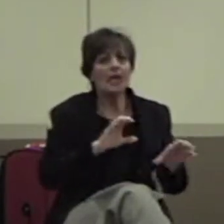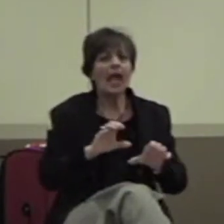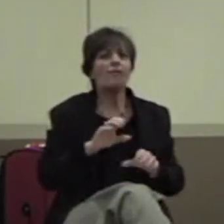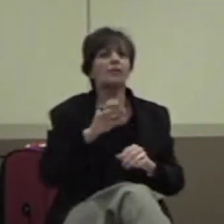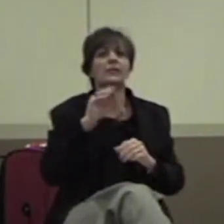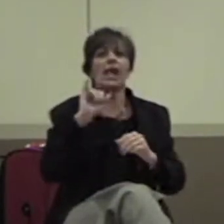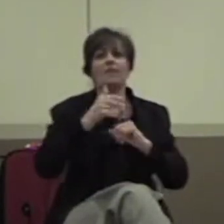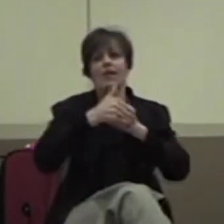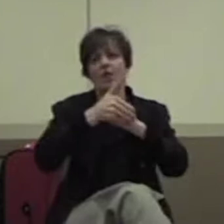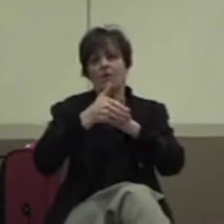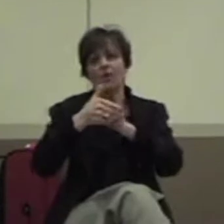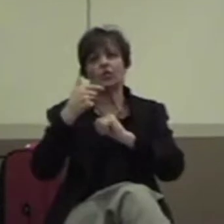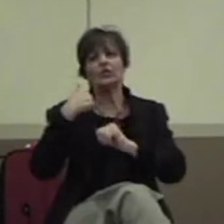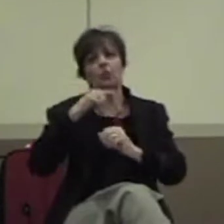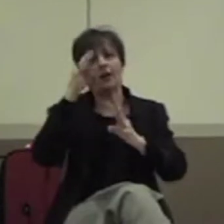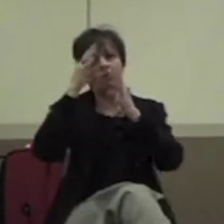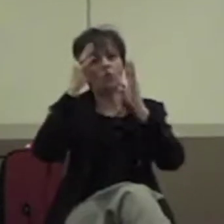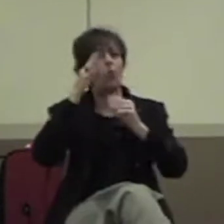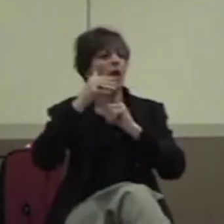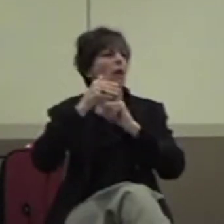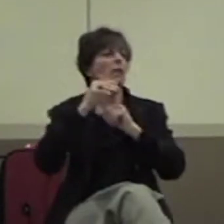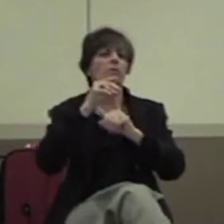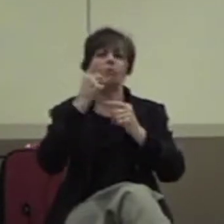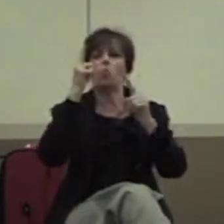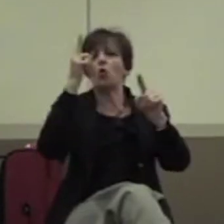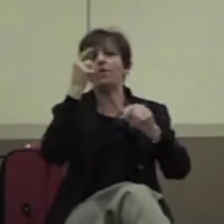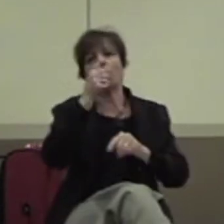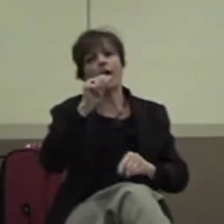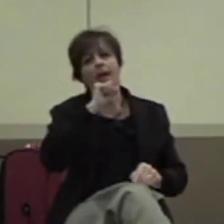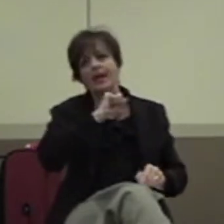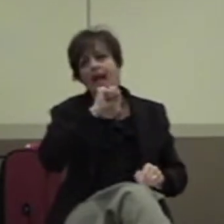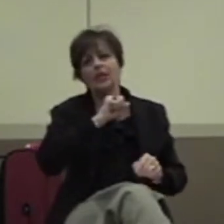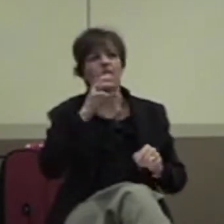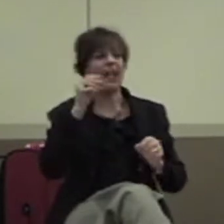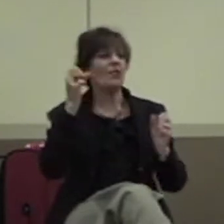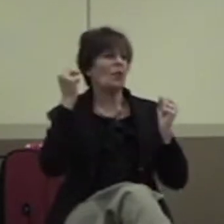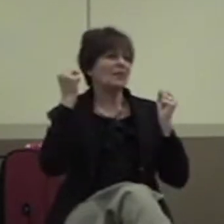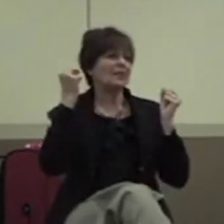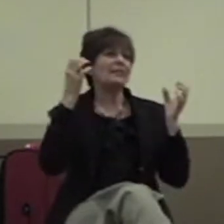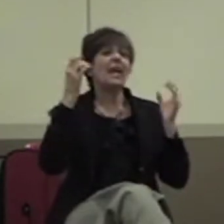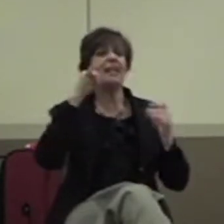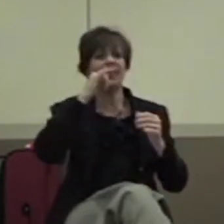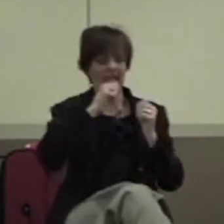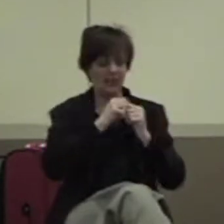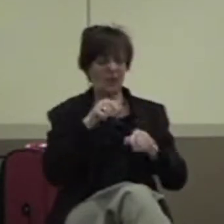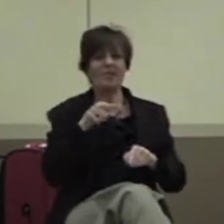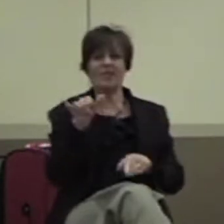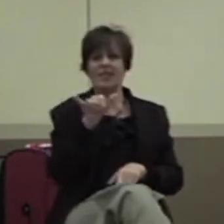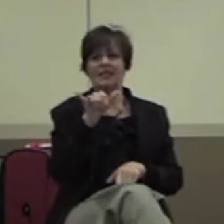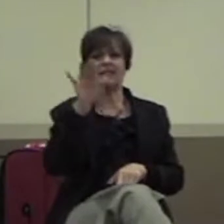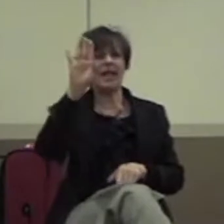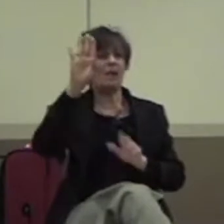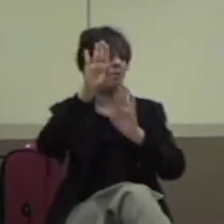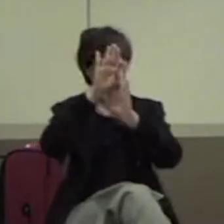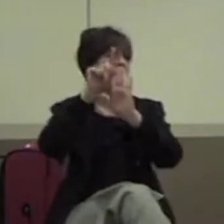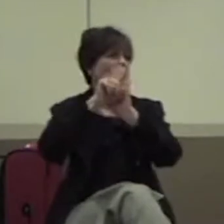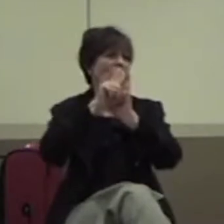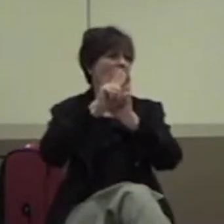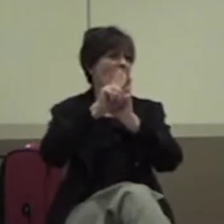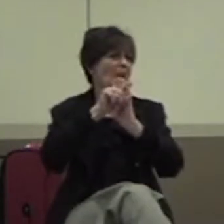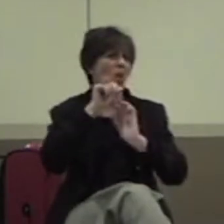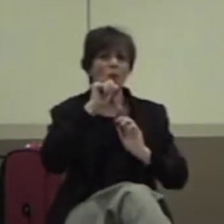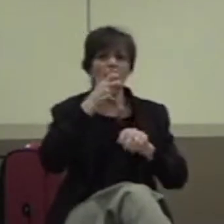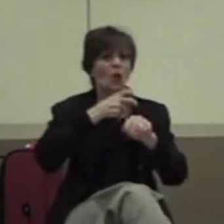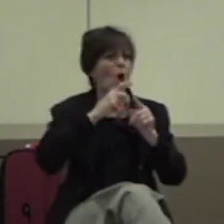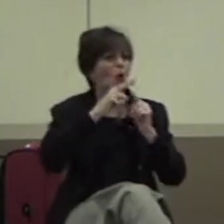and the interventions that we come up with will work for any age, and there are tons of kids with this kind of background. It wasn't